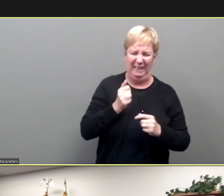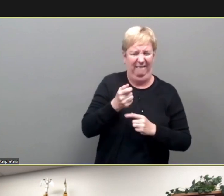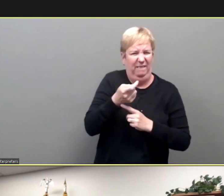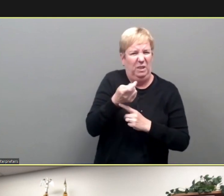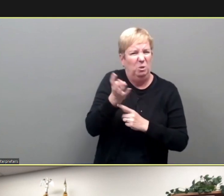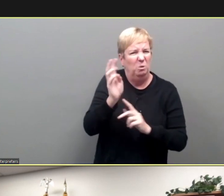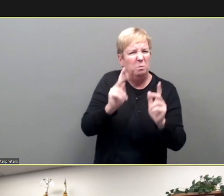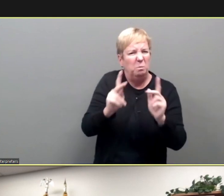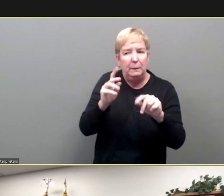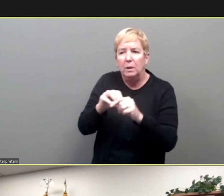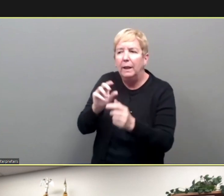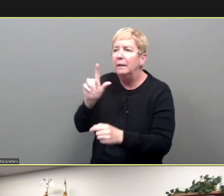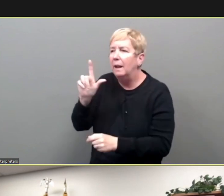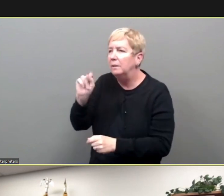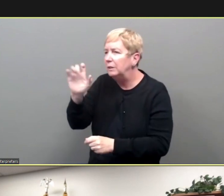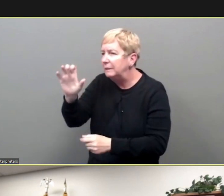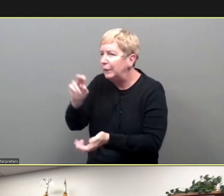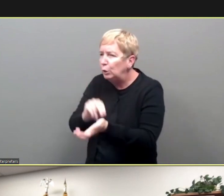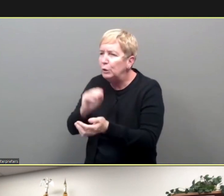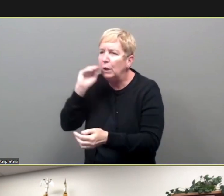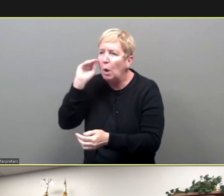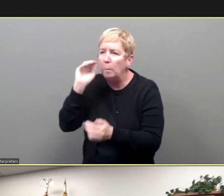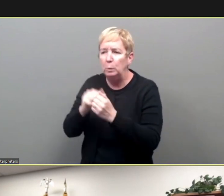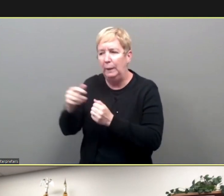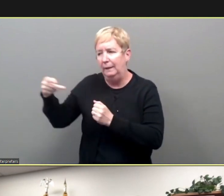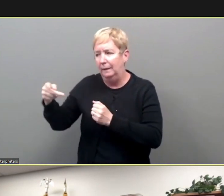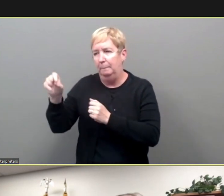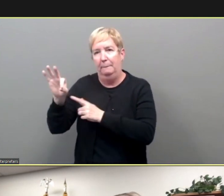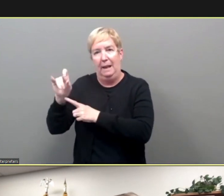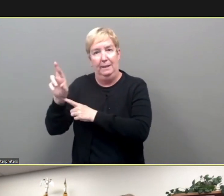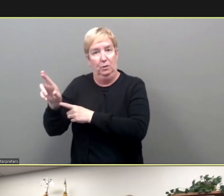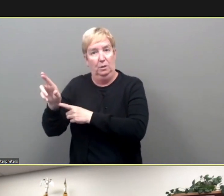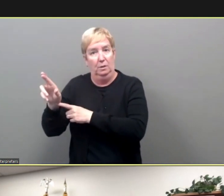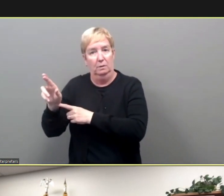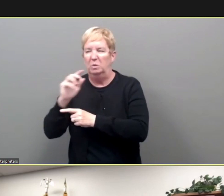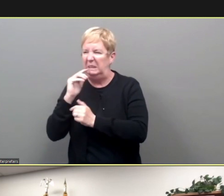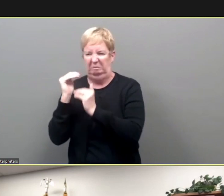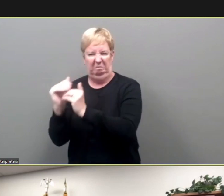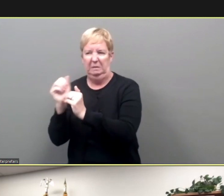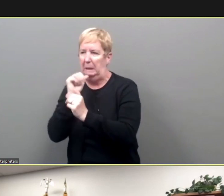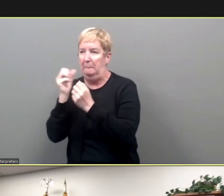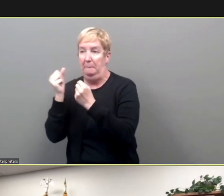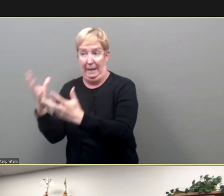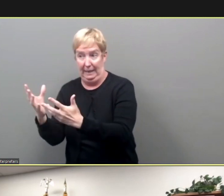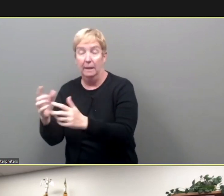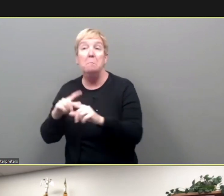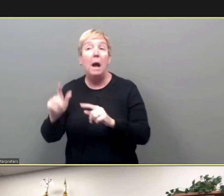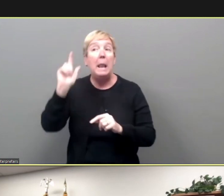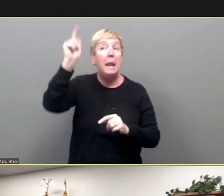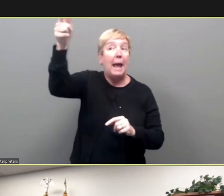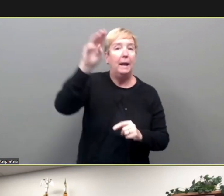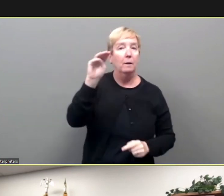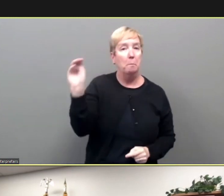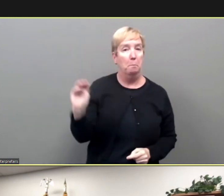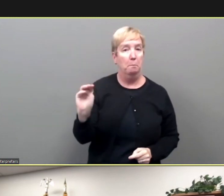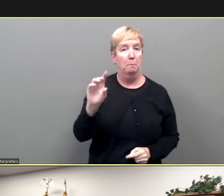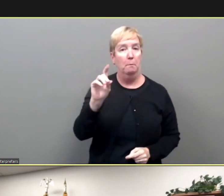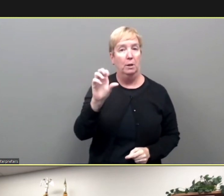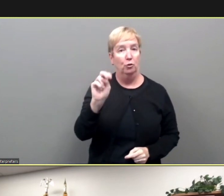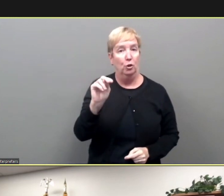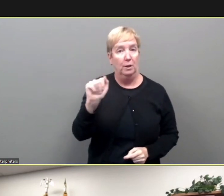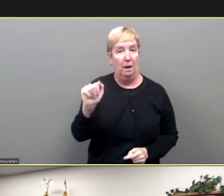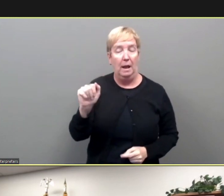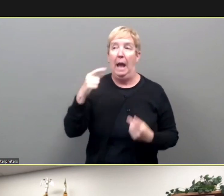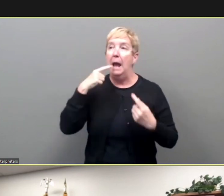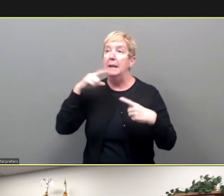So that big peak will come when Moderna announces their booster. So it does, there's a few,